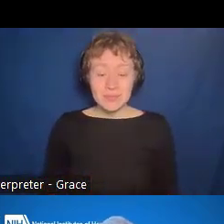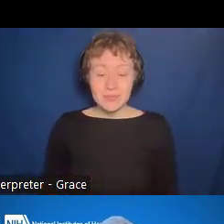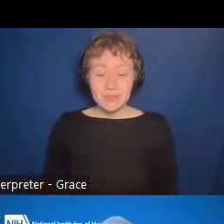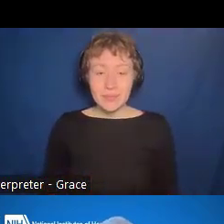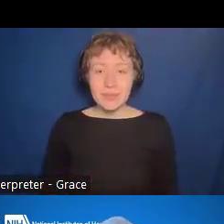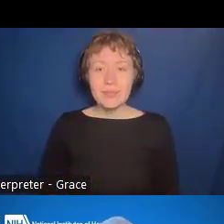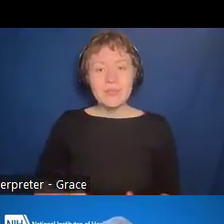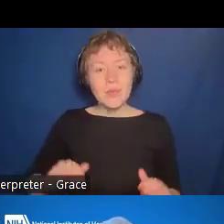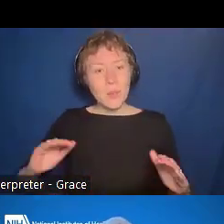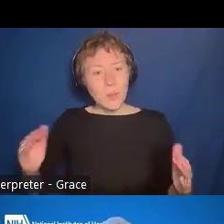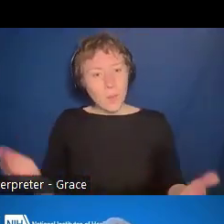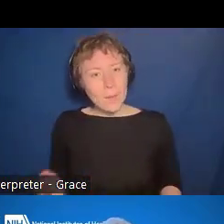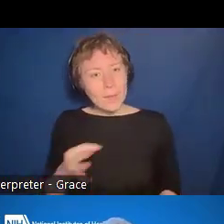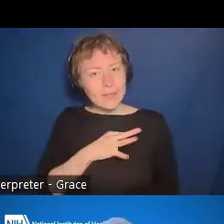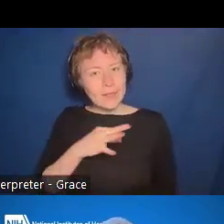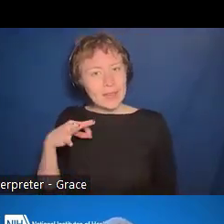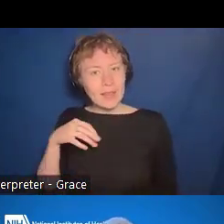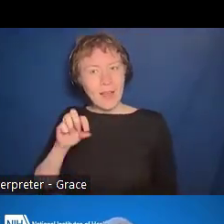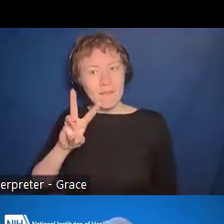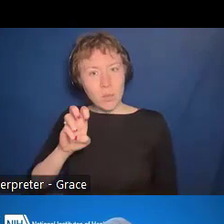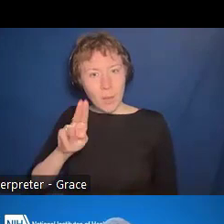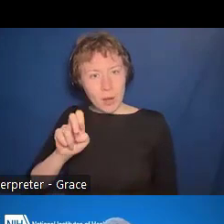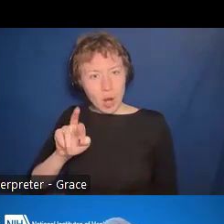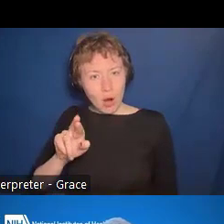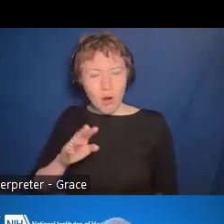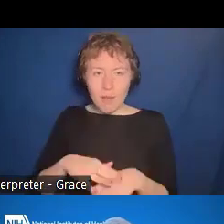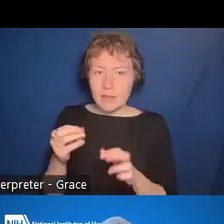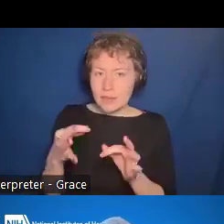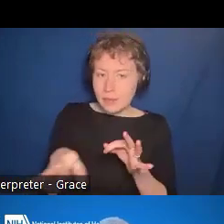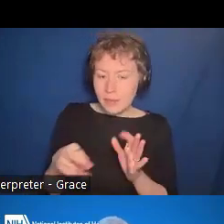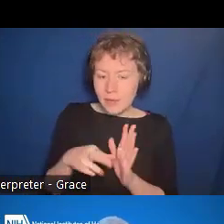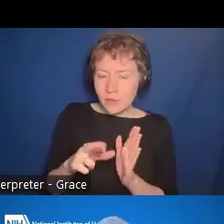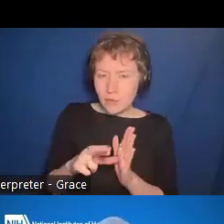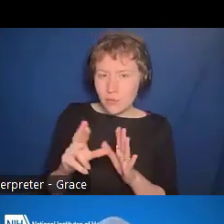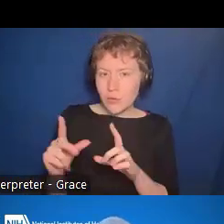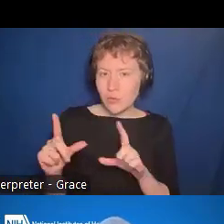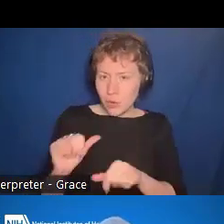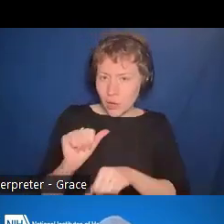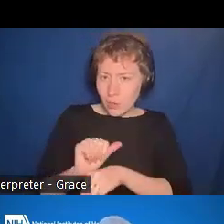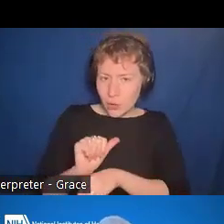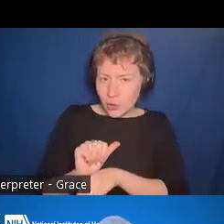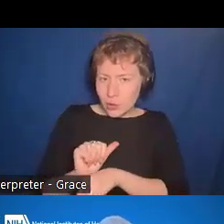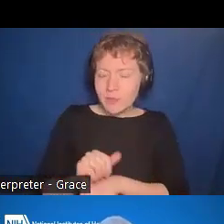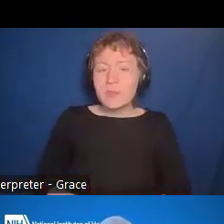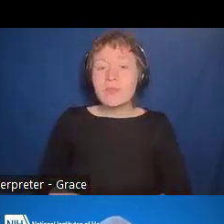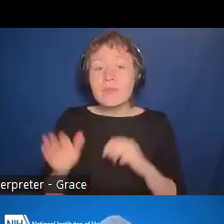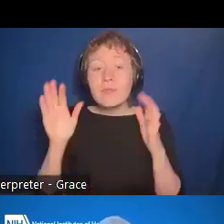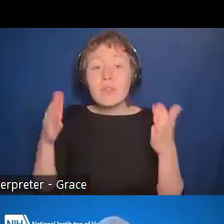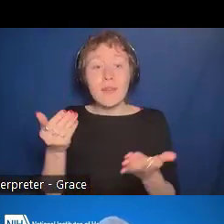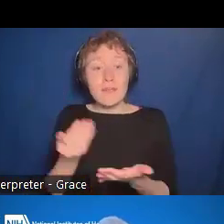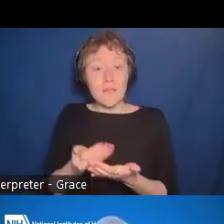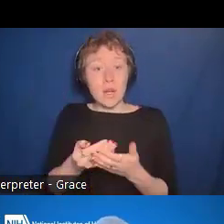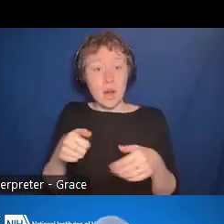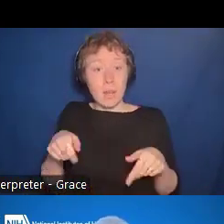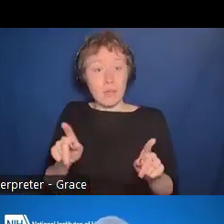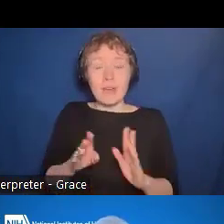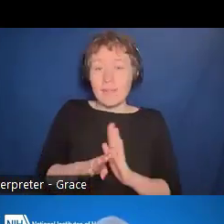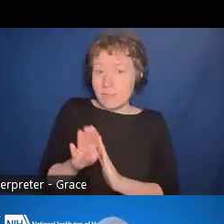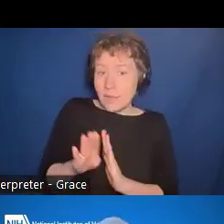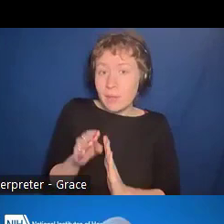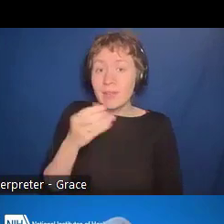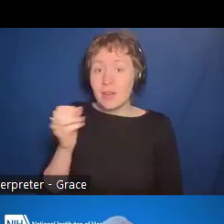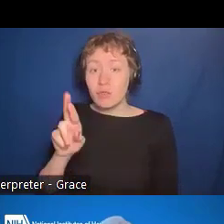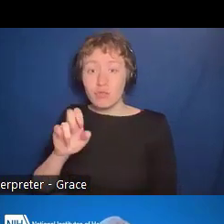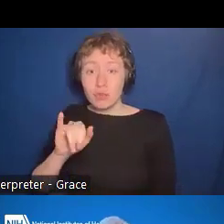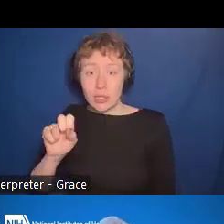Welcome to our staff webinar on the Simplified Review Framework. We're focused on funding opportunity development and reissue,